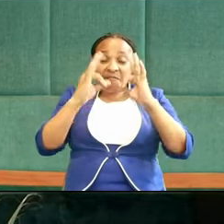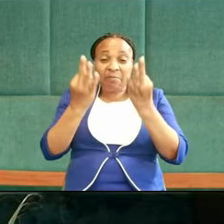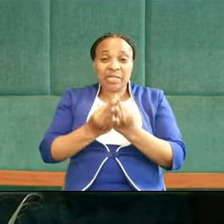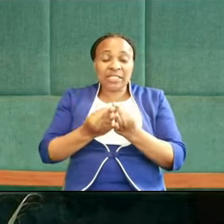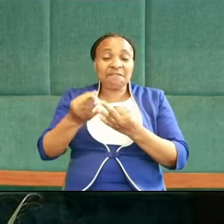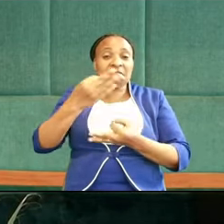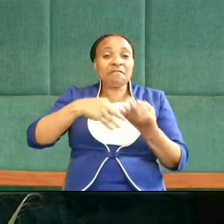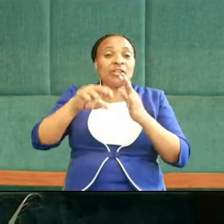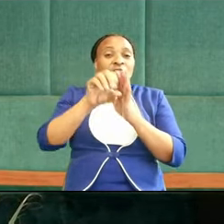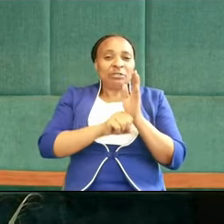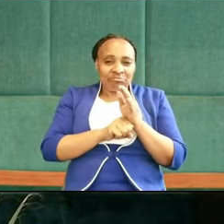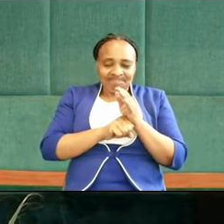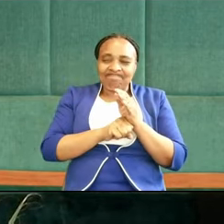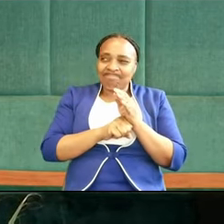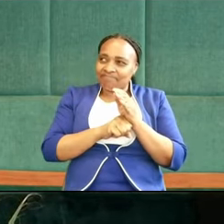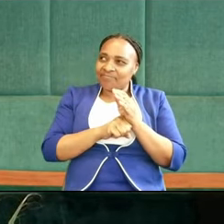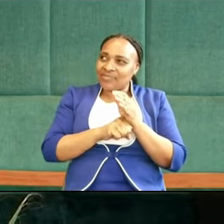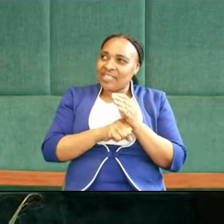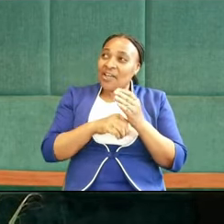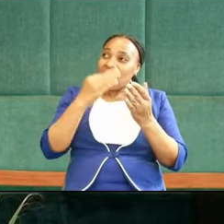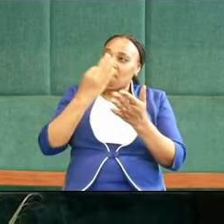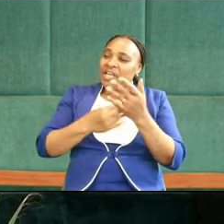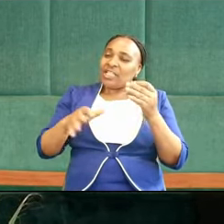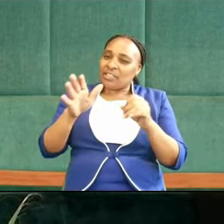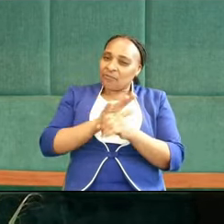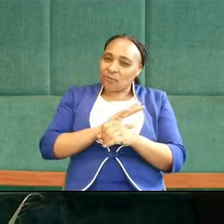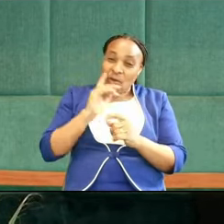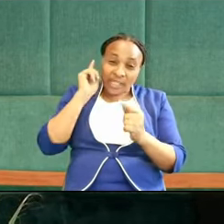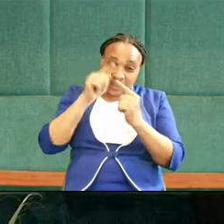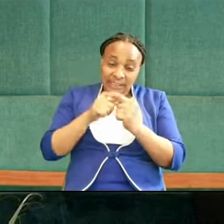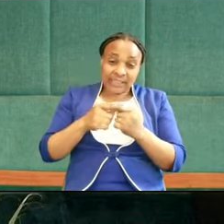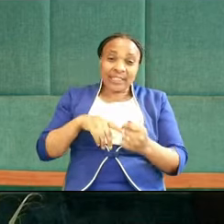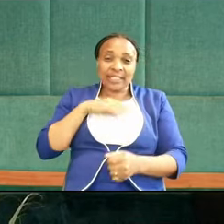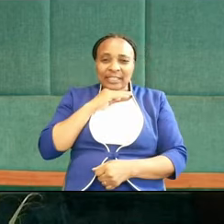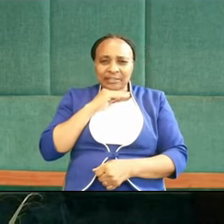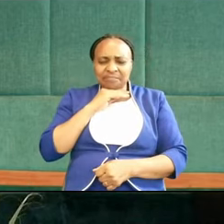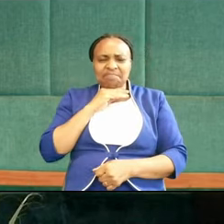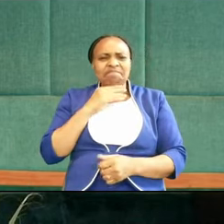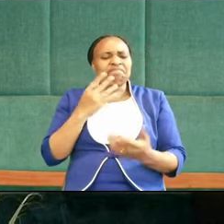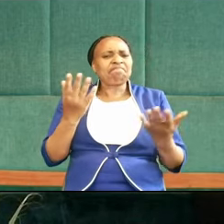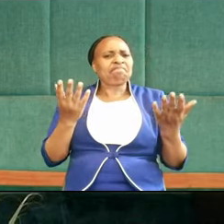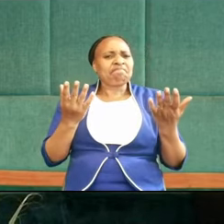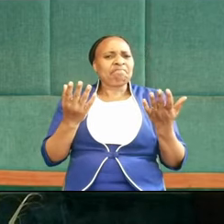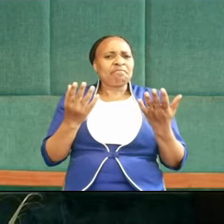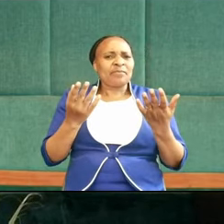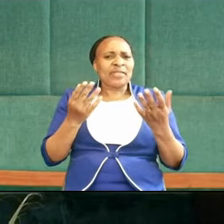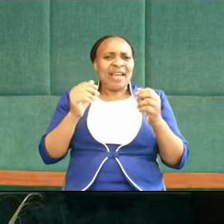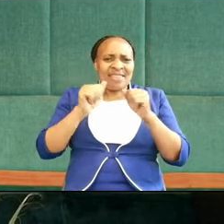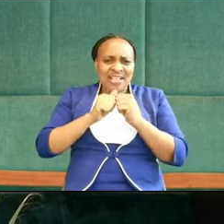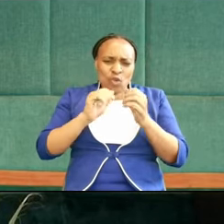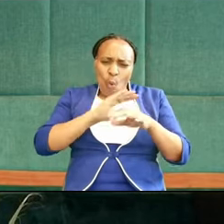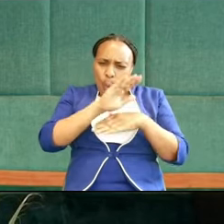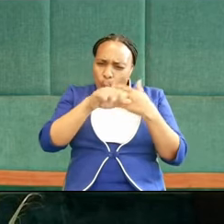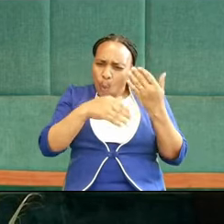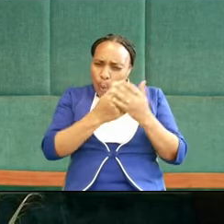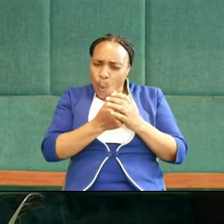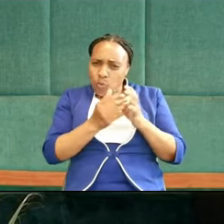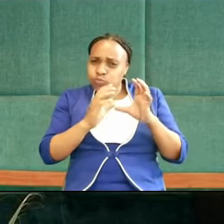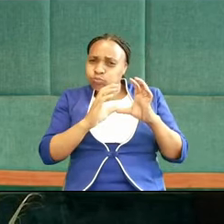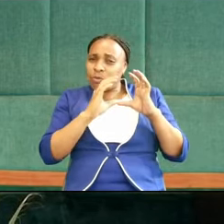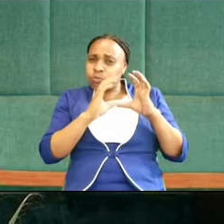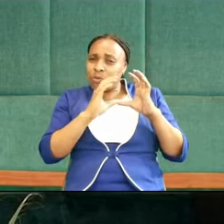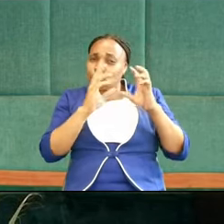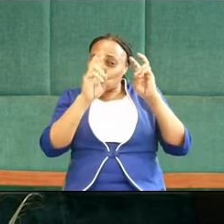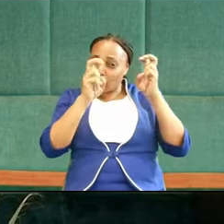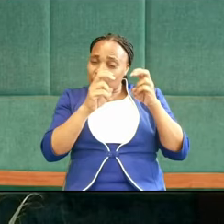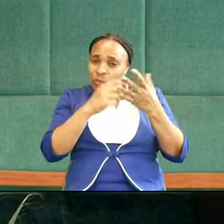fellowship. Subheading, faithful until death. Our broader theme for this entire week is hope